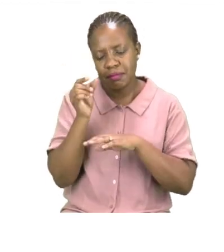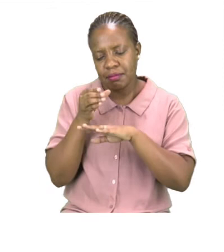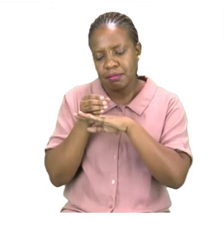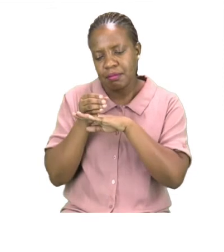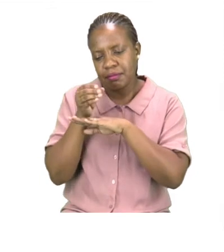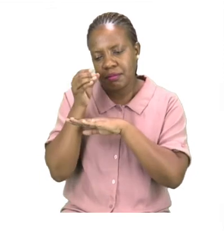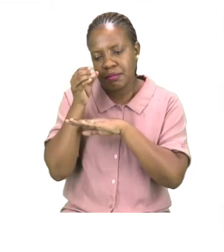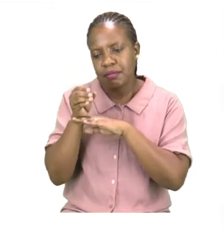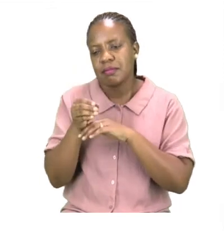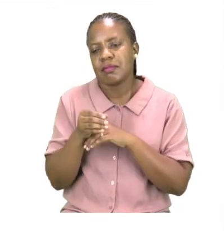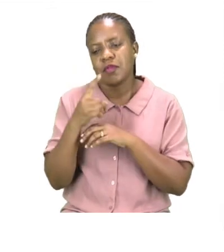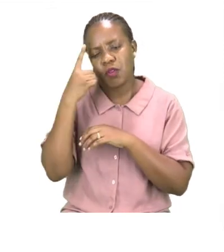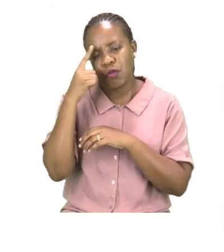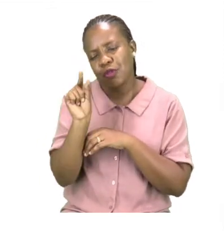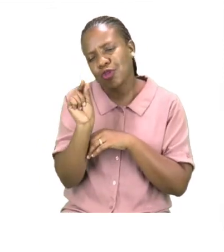water.